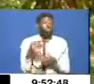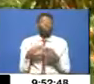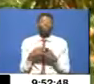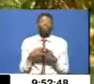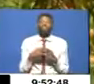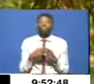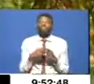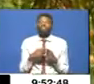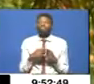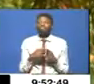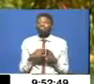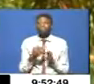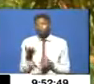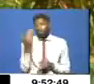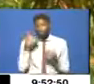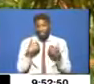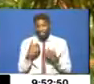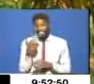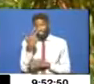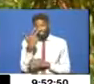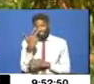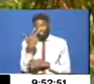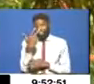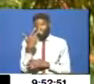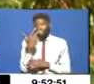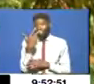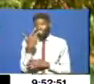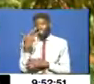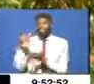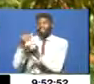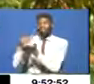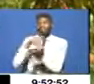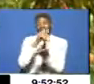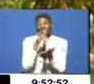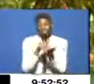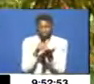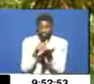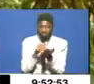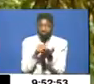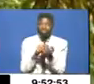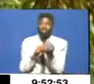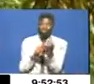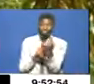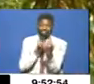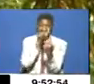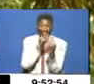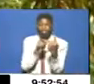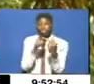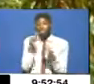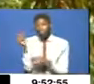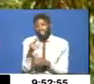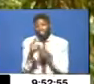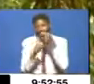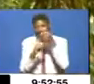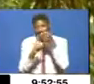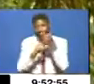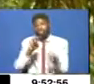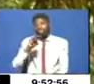There were three practices here, and one of them, after about 6 months, Mick Jacob